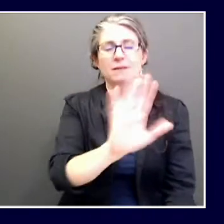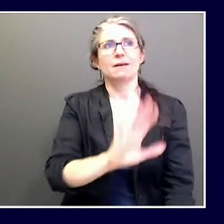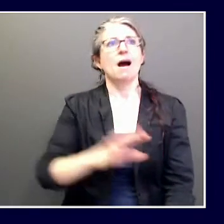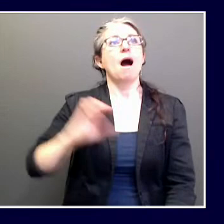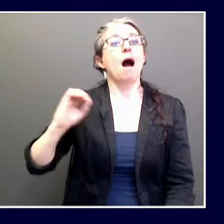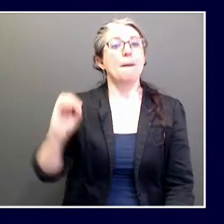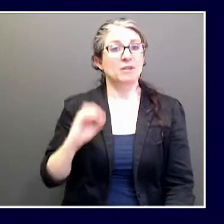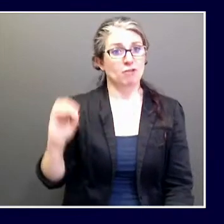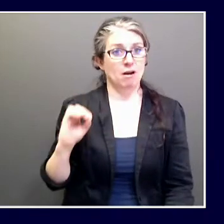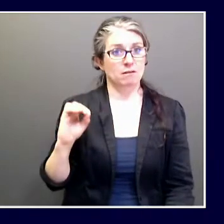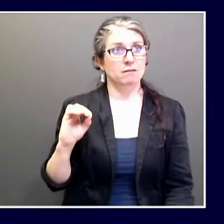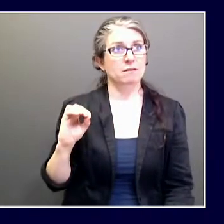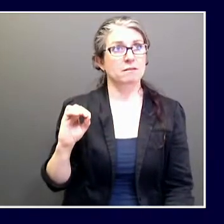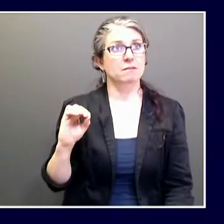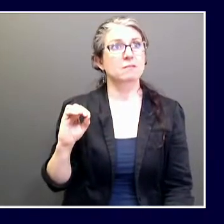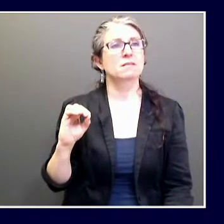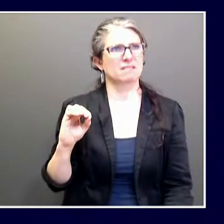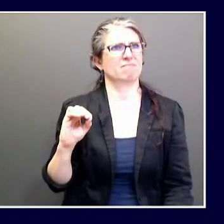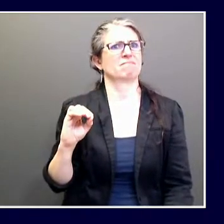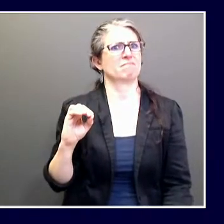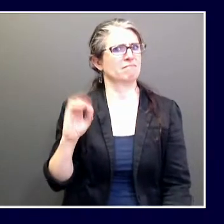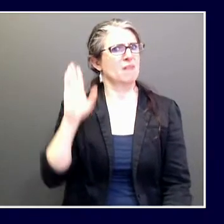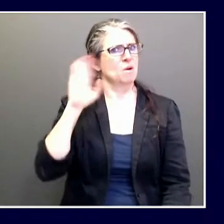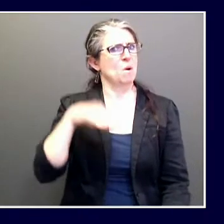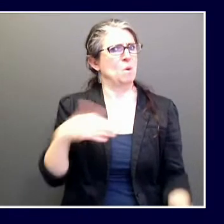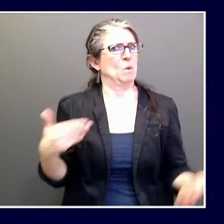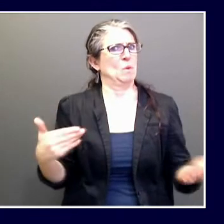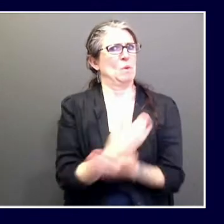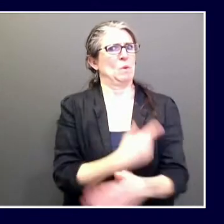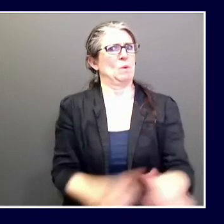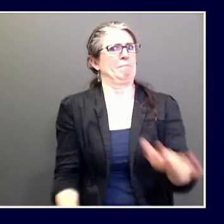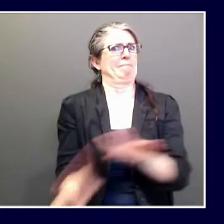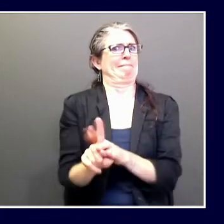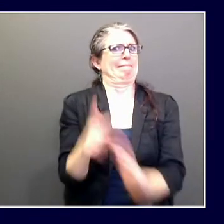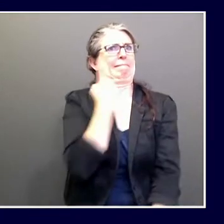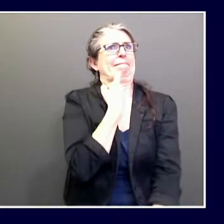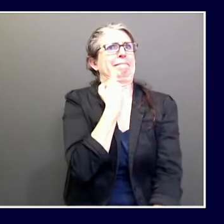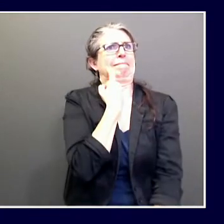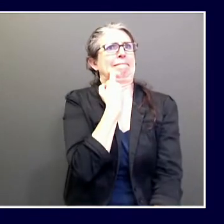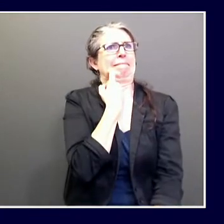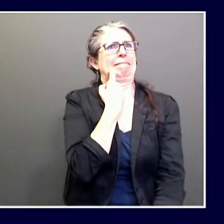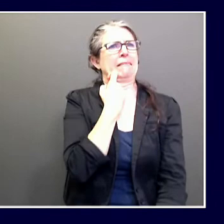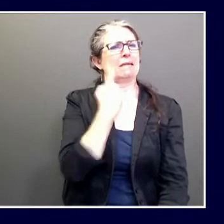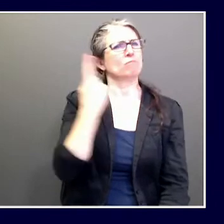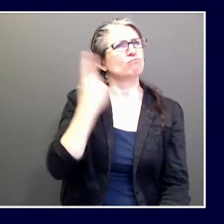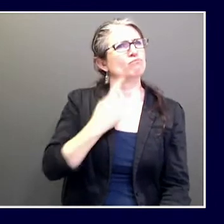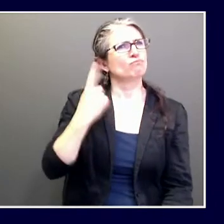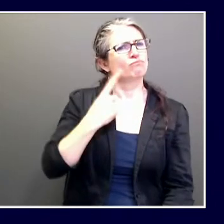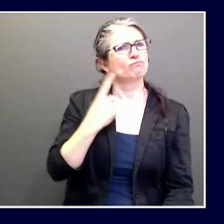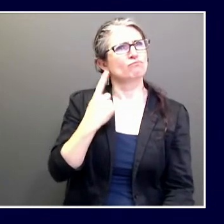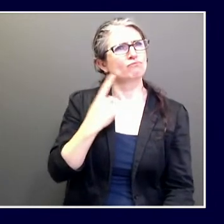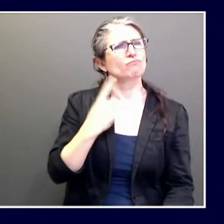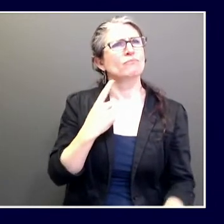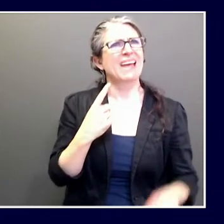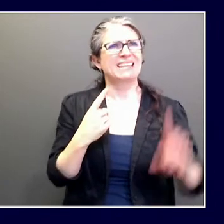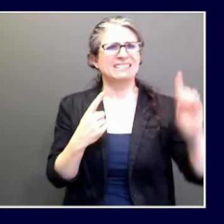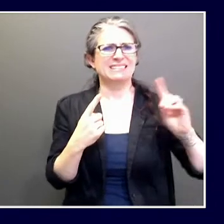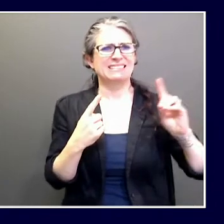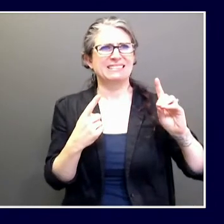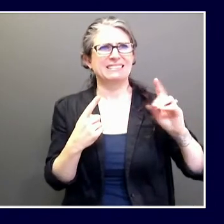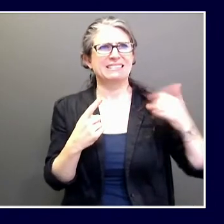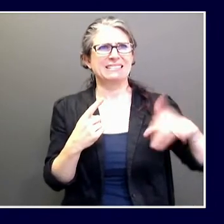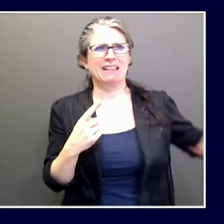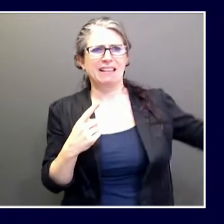yet, but you've spoken before about these pockets of unvaccinated people. If you live in one of those